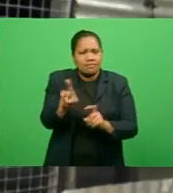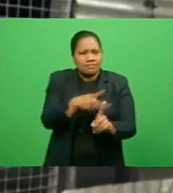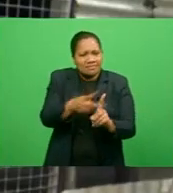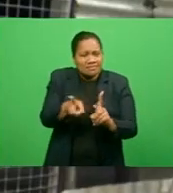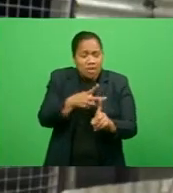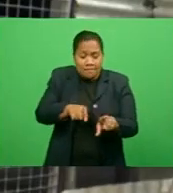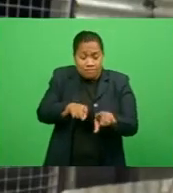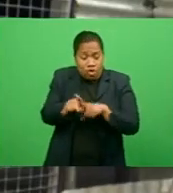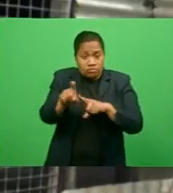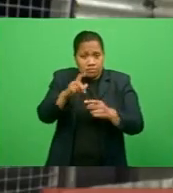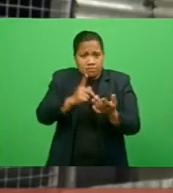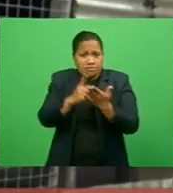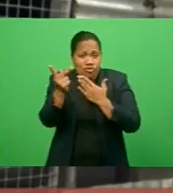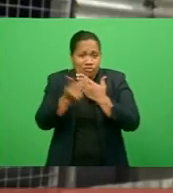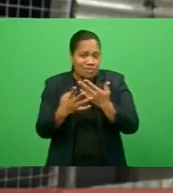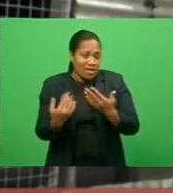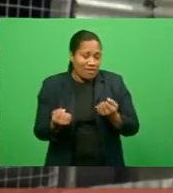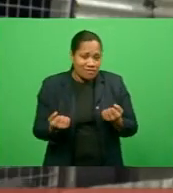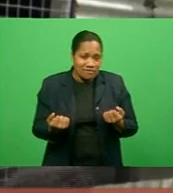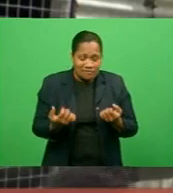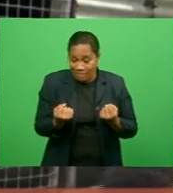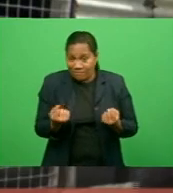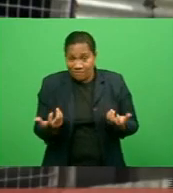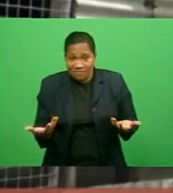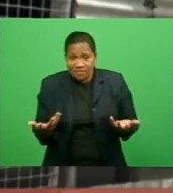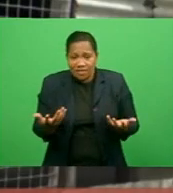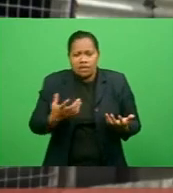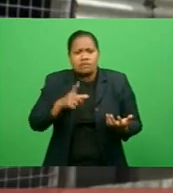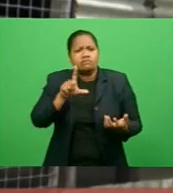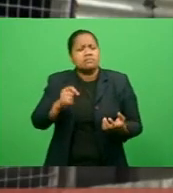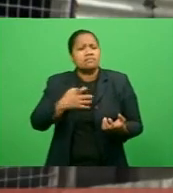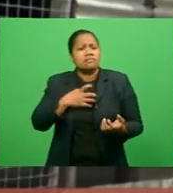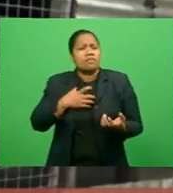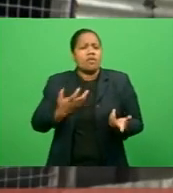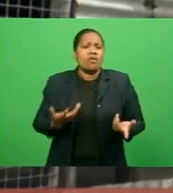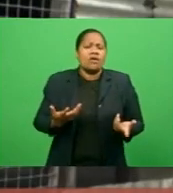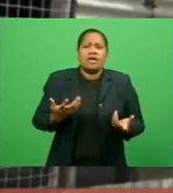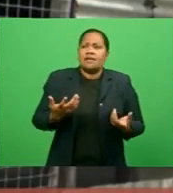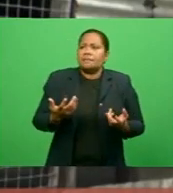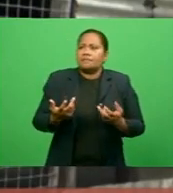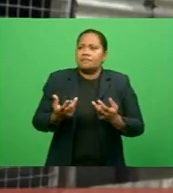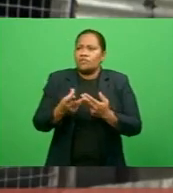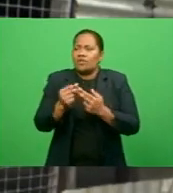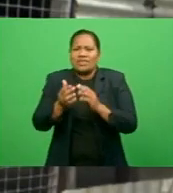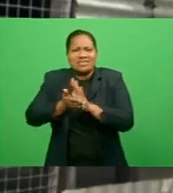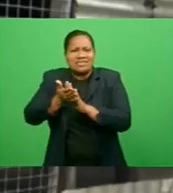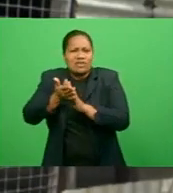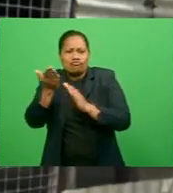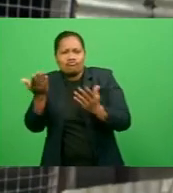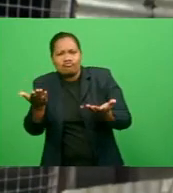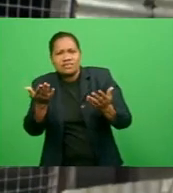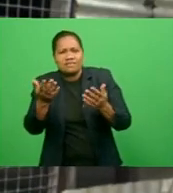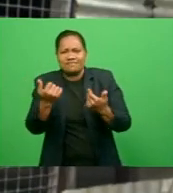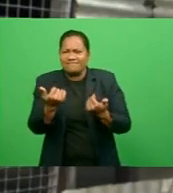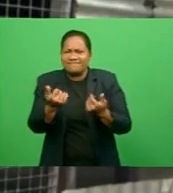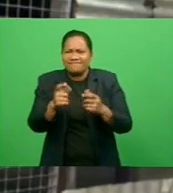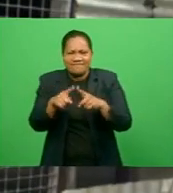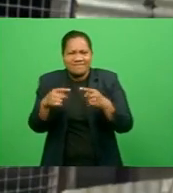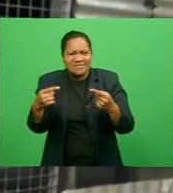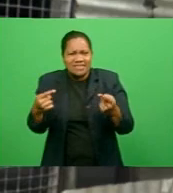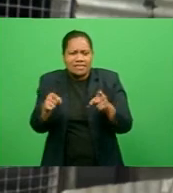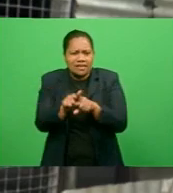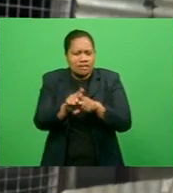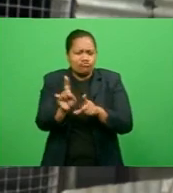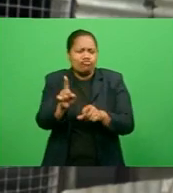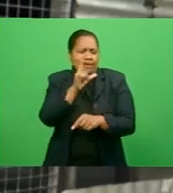currently exist, it's to do more with the secondary element of it, where what can you